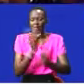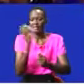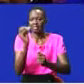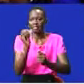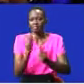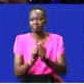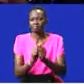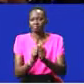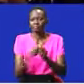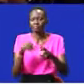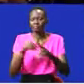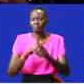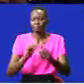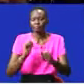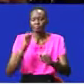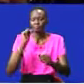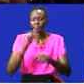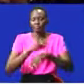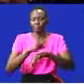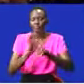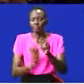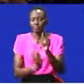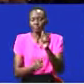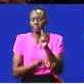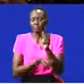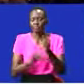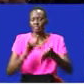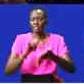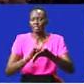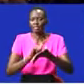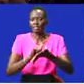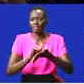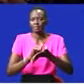of adolescent pregnancies. And that is